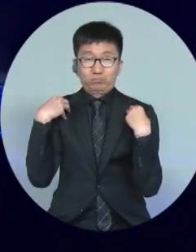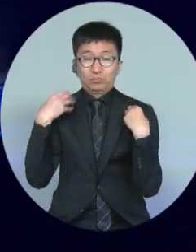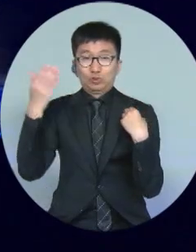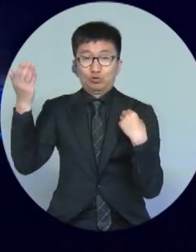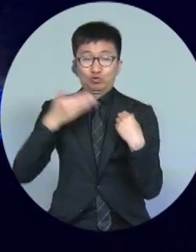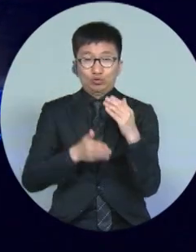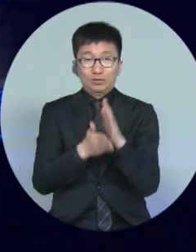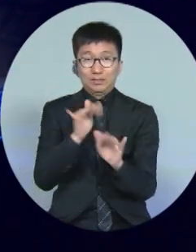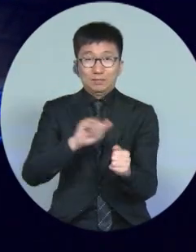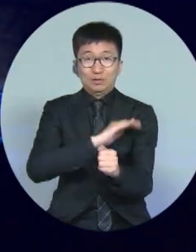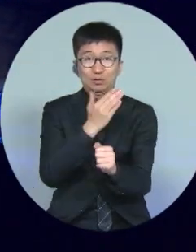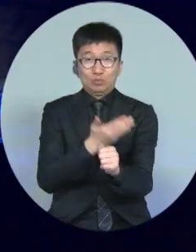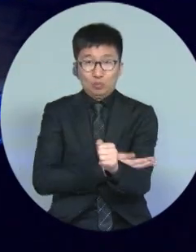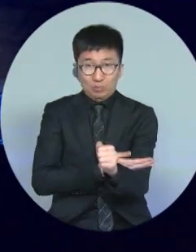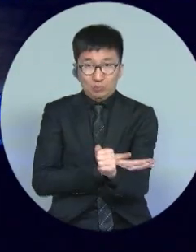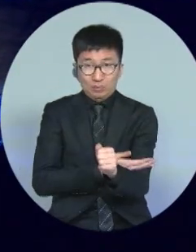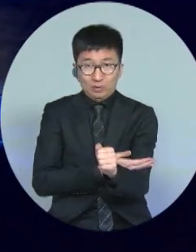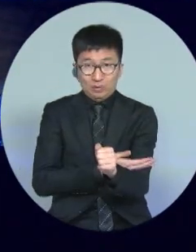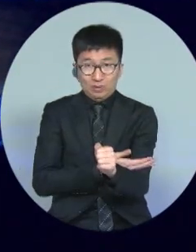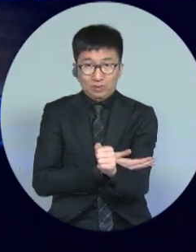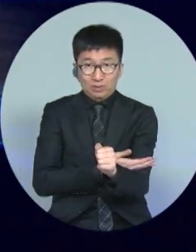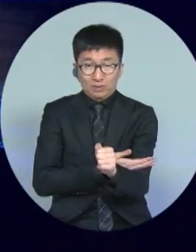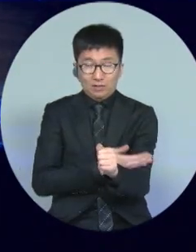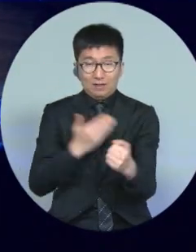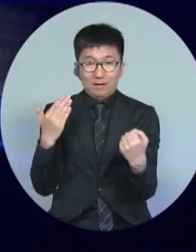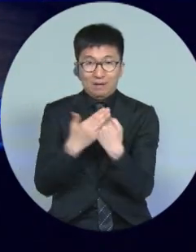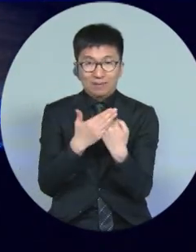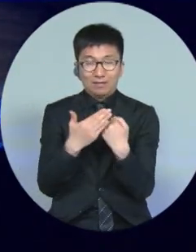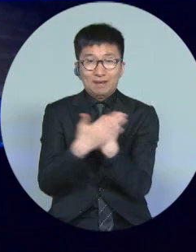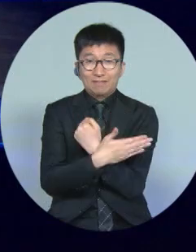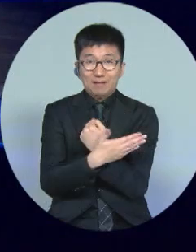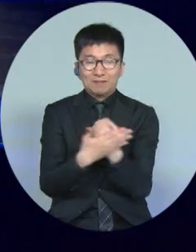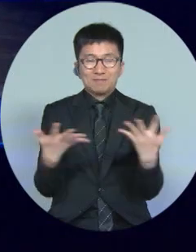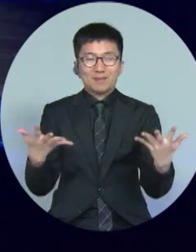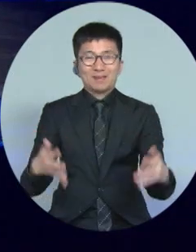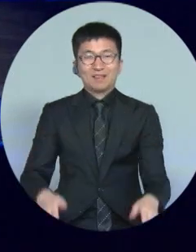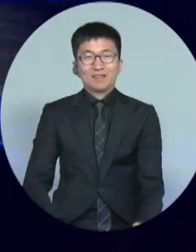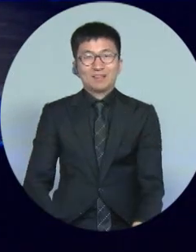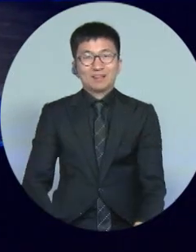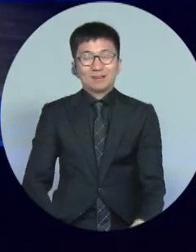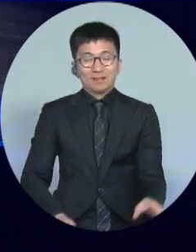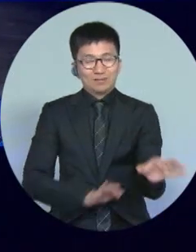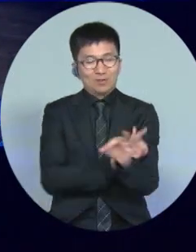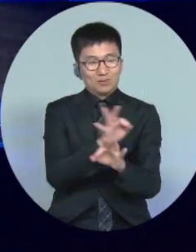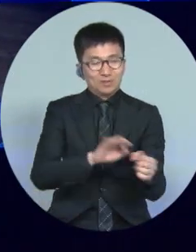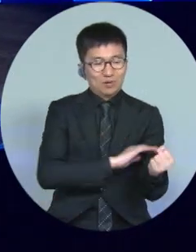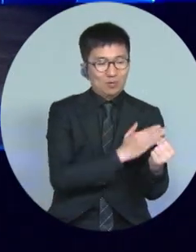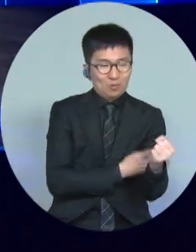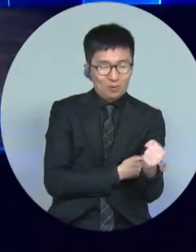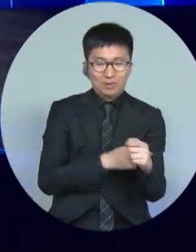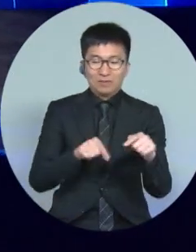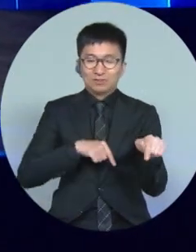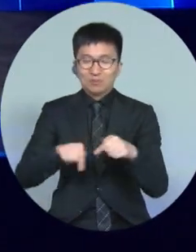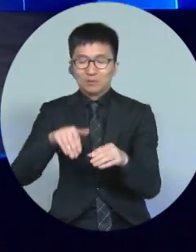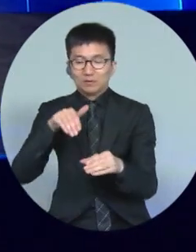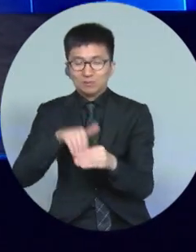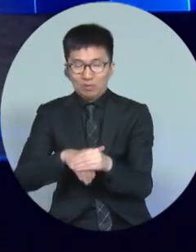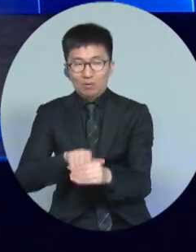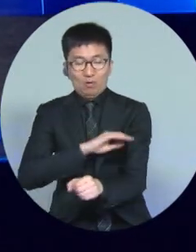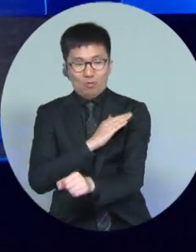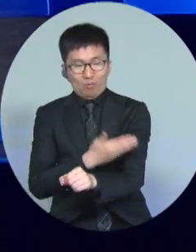they're losing economic rights, and they're losing political rights because they do not feel that the politicians and the